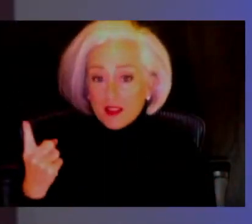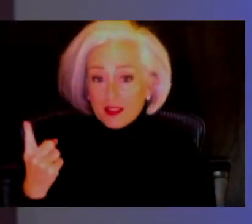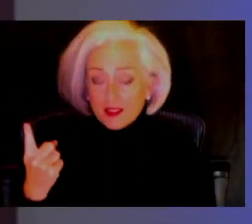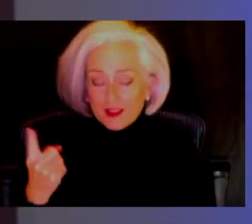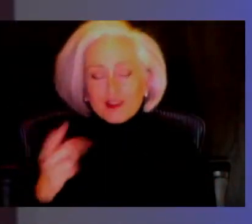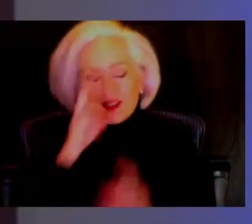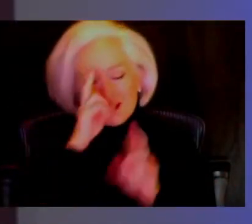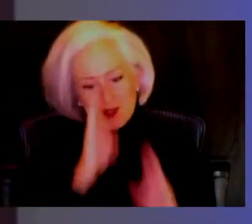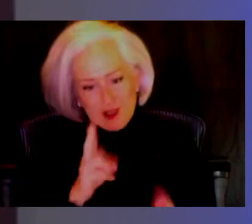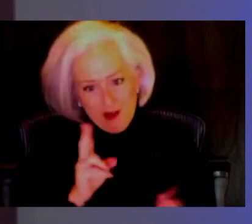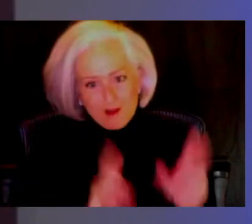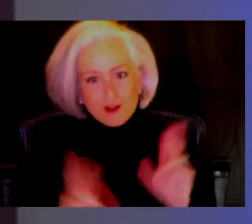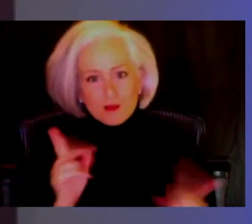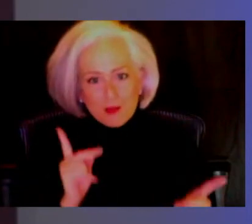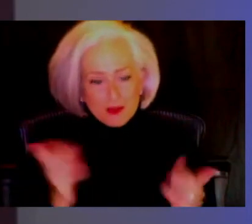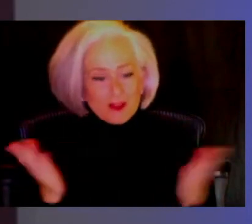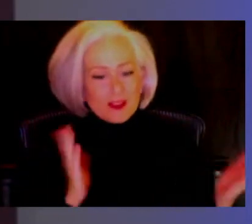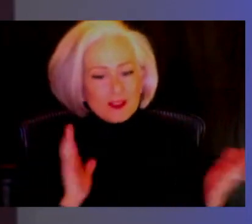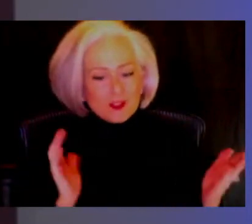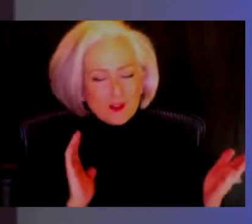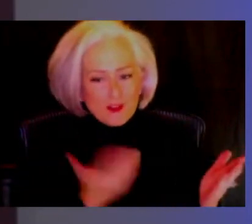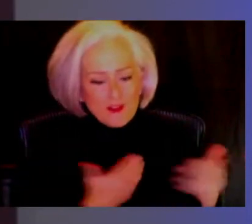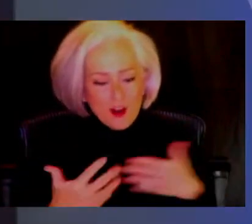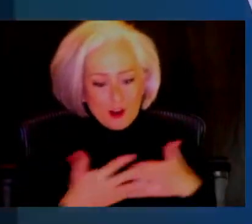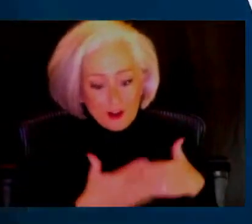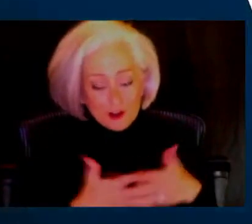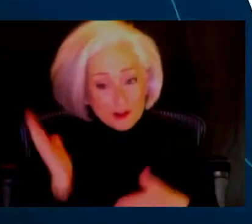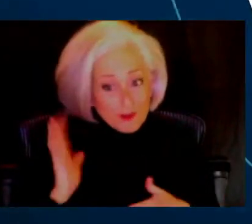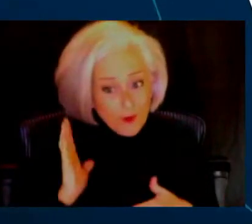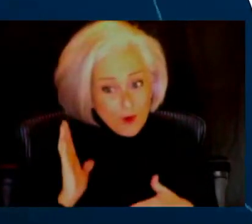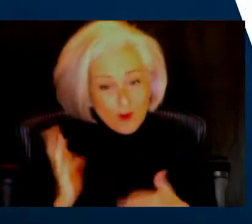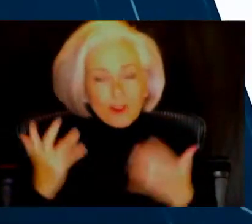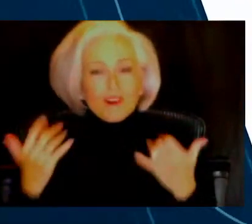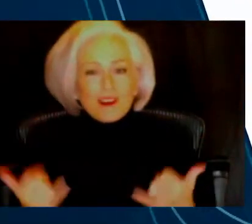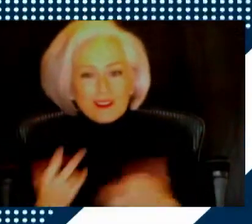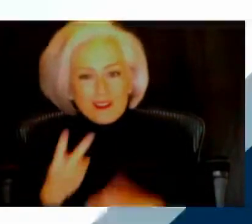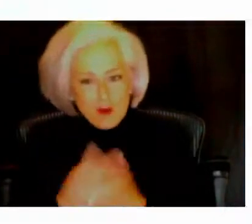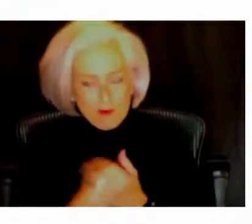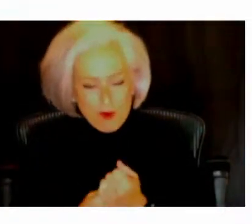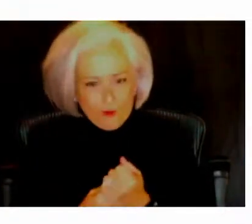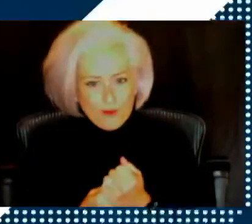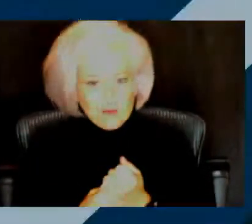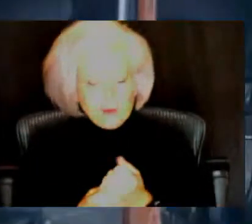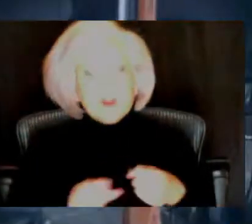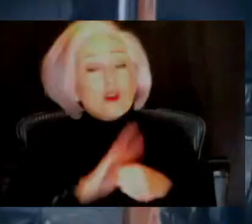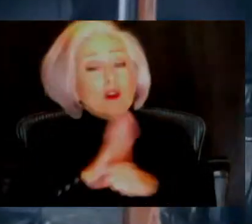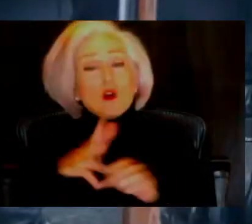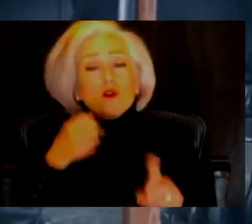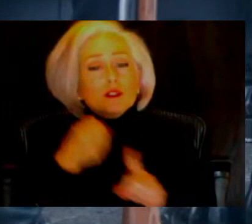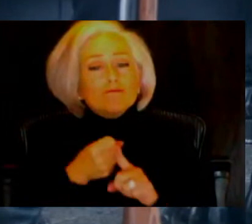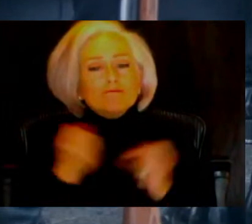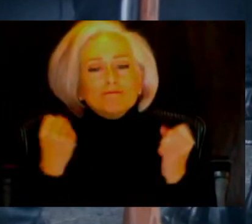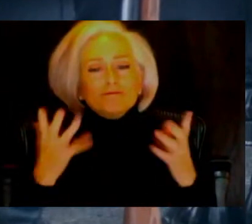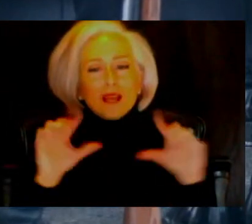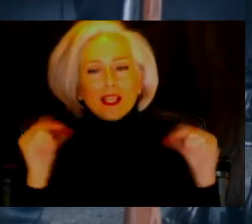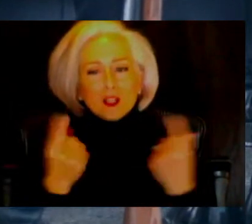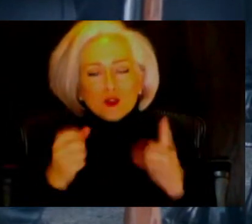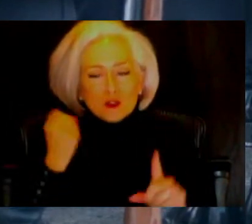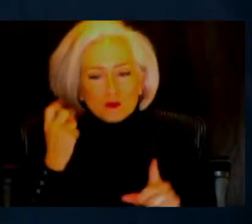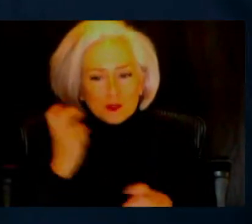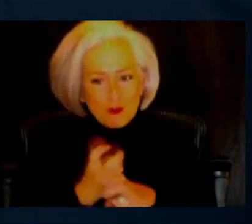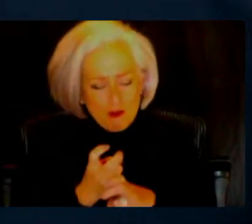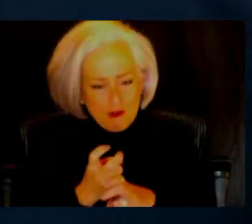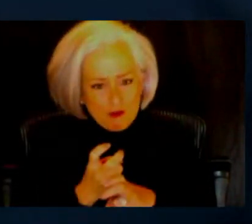currently serving our country in the military. COVID, as we know, has impacted so many different groups hard and in so many different